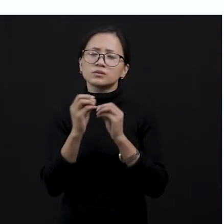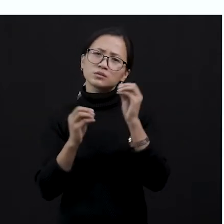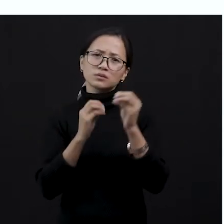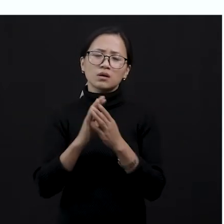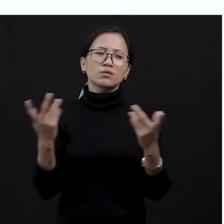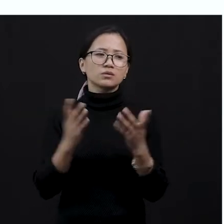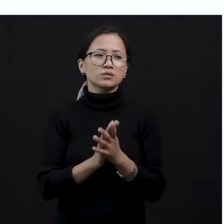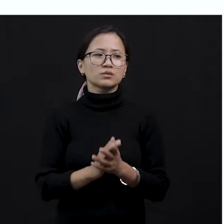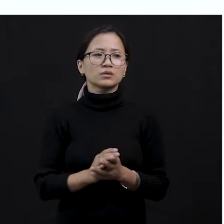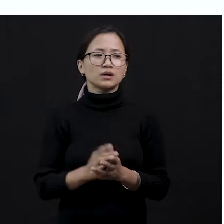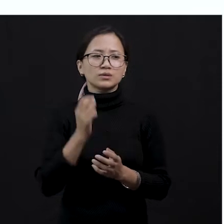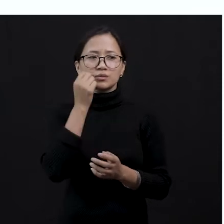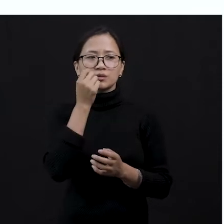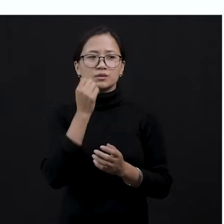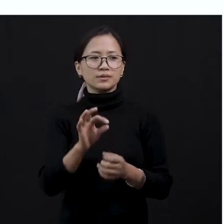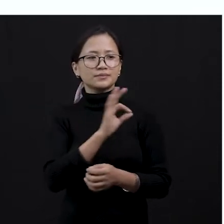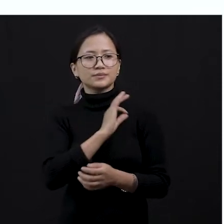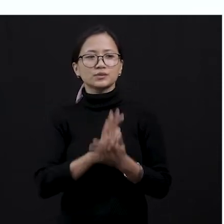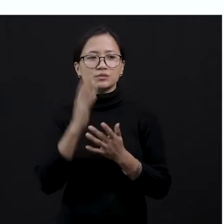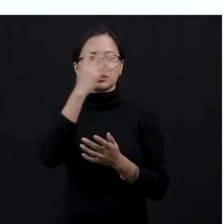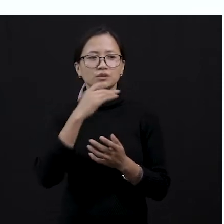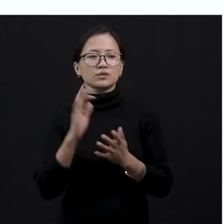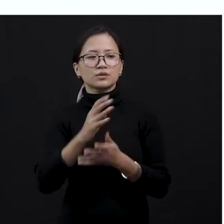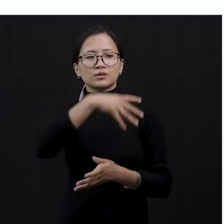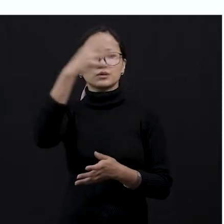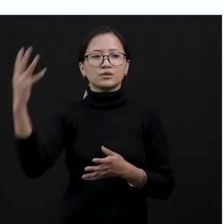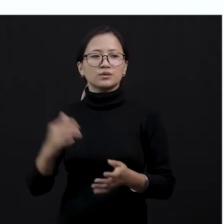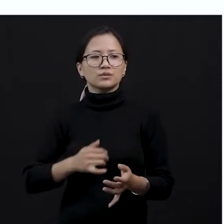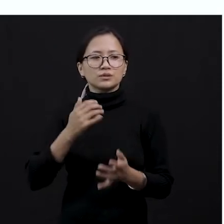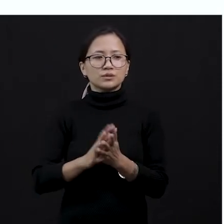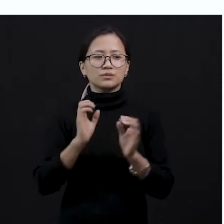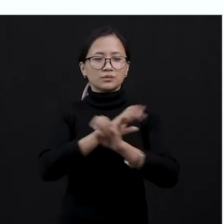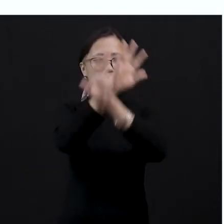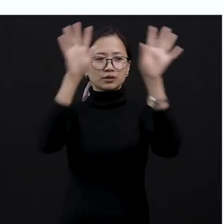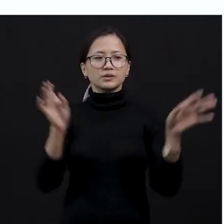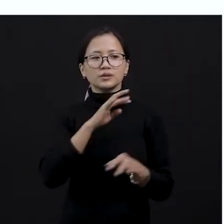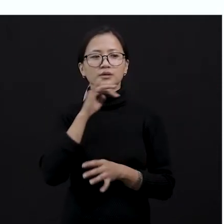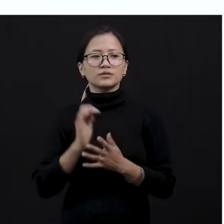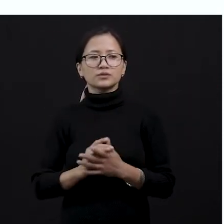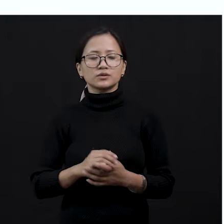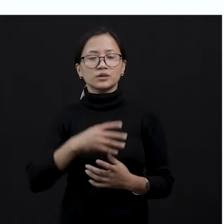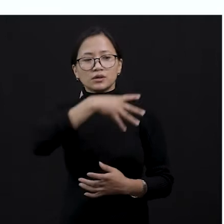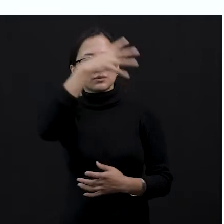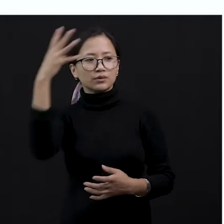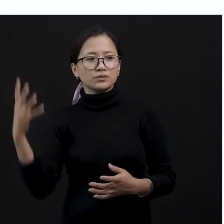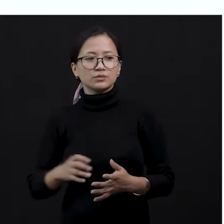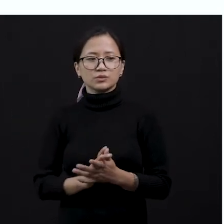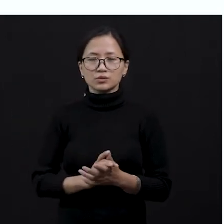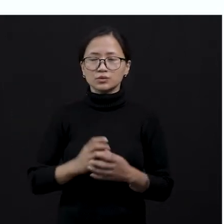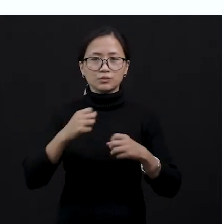poet admires the beauty of rainbow and wish the bright colors of the rainbow to beautify his